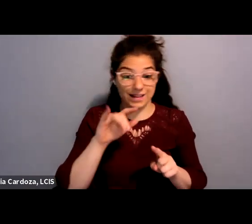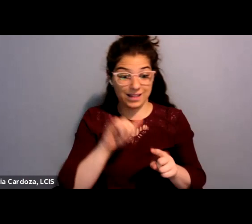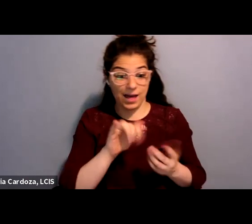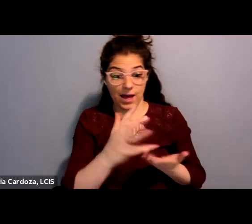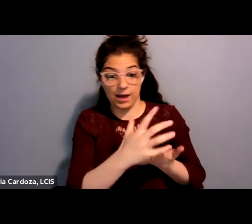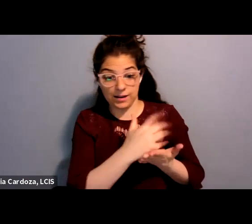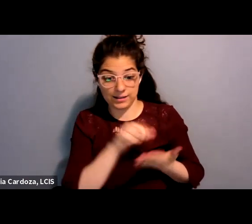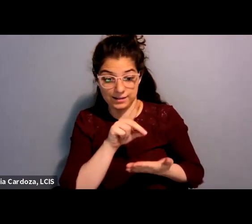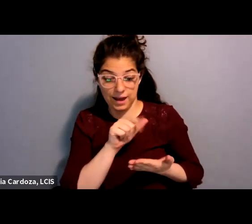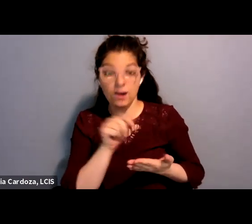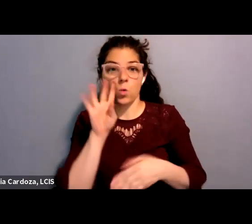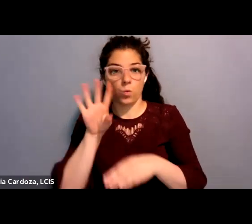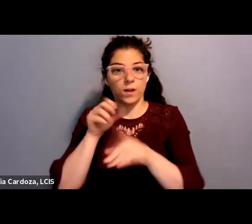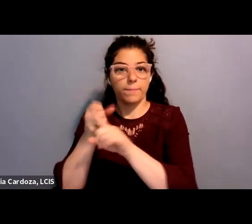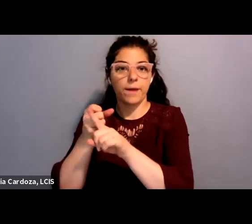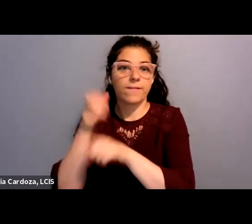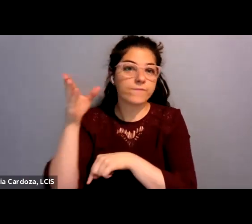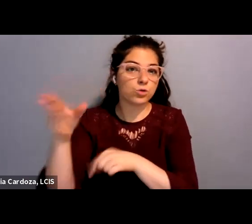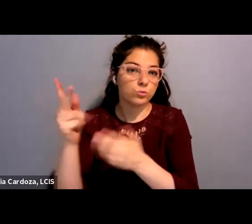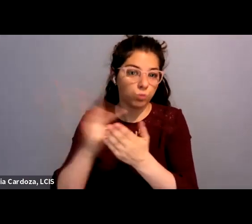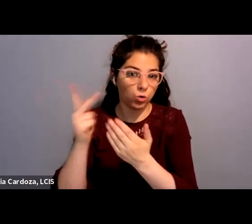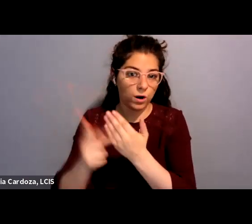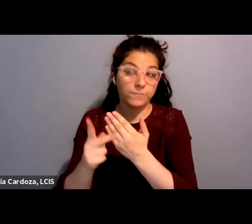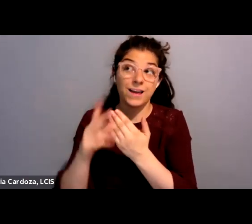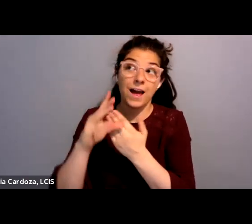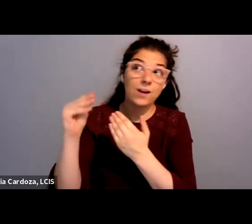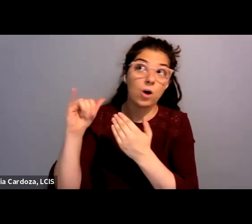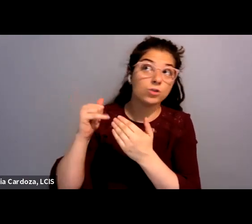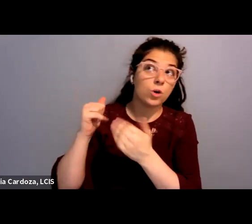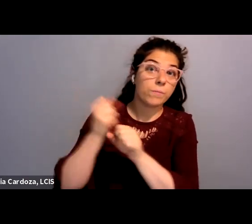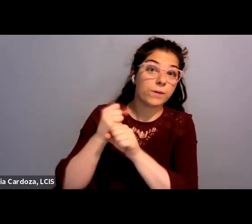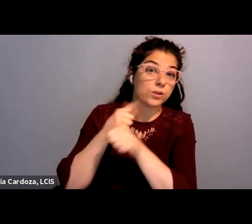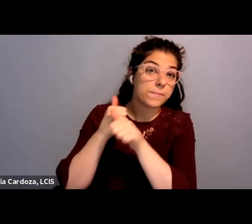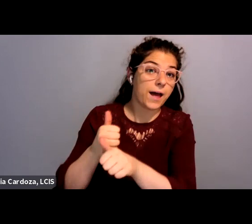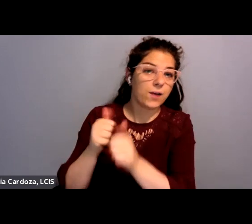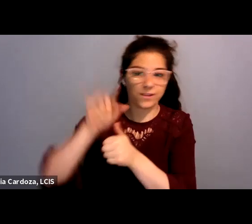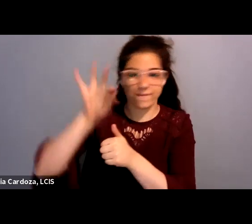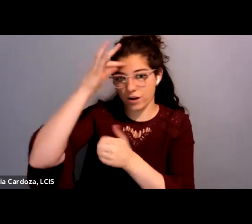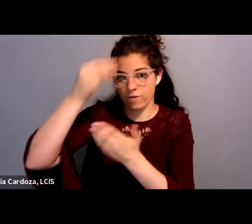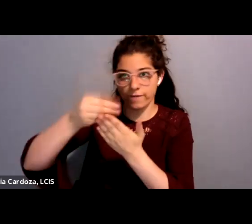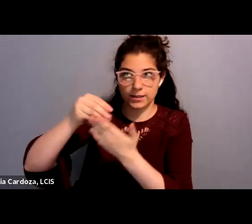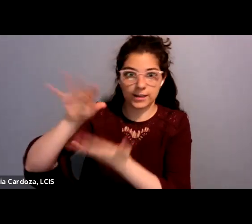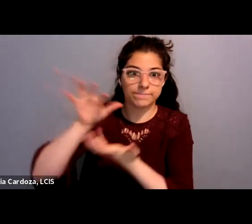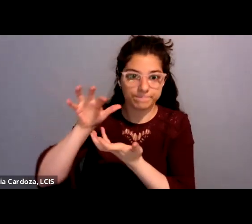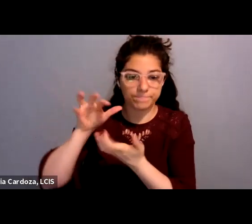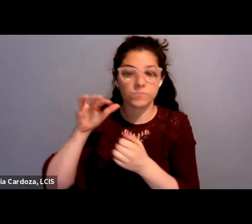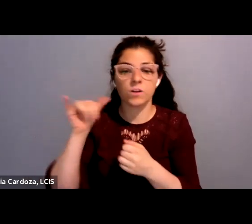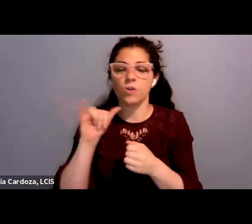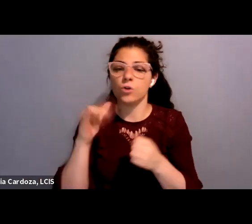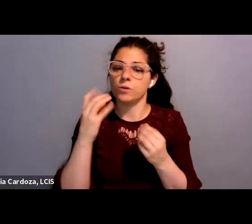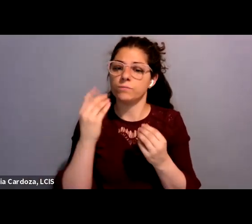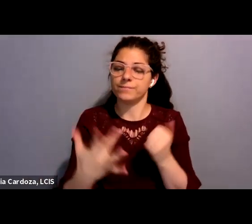as to ensure compliance with the program's federal funding. I also want to alert you to a series of technical